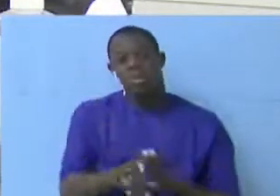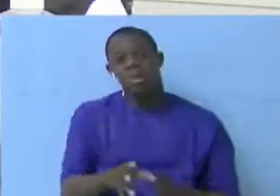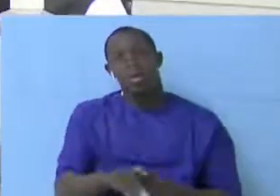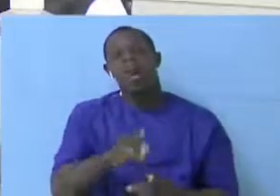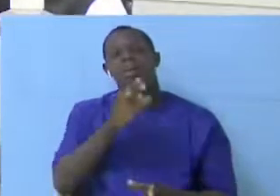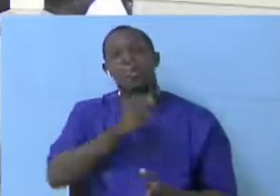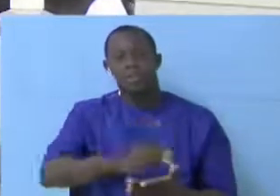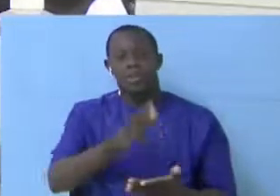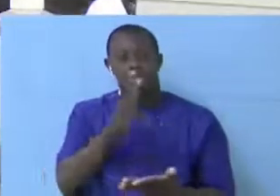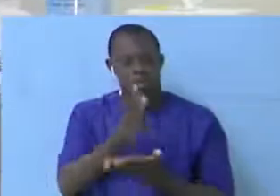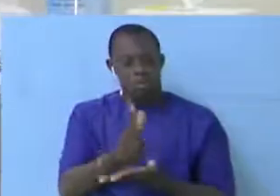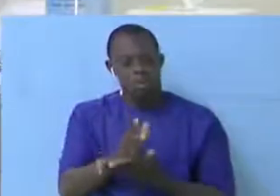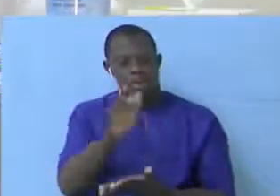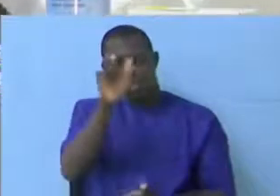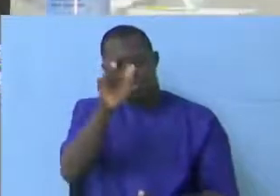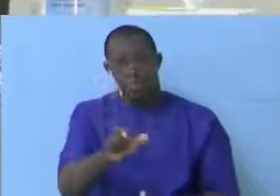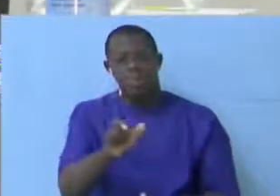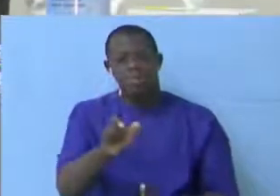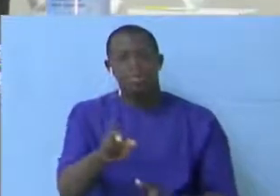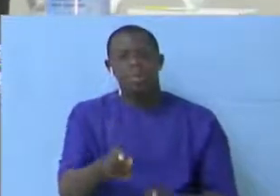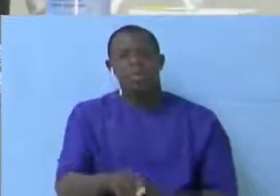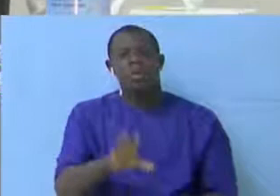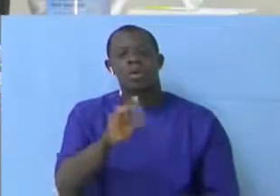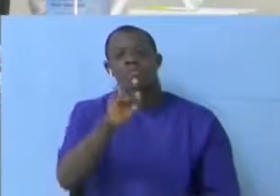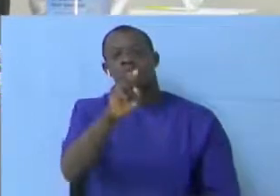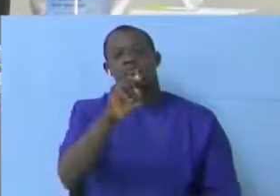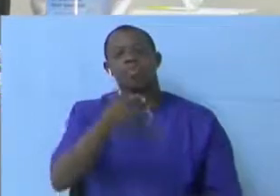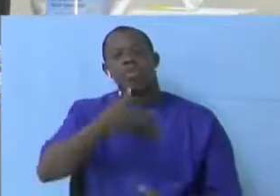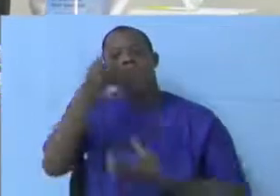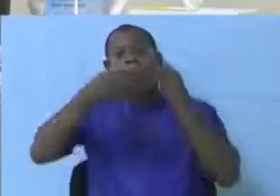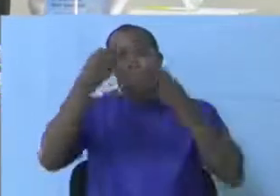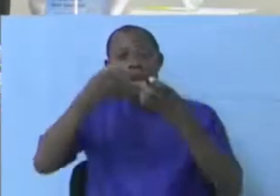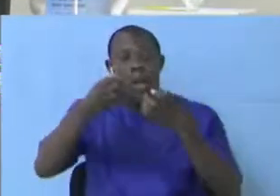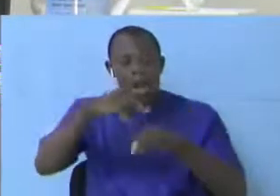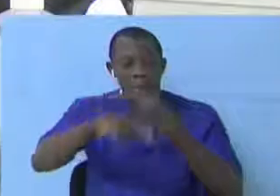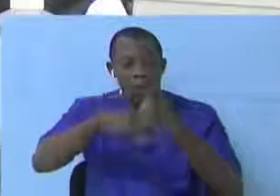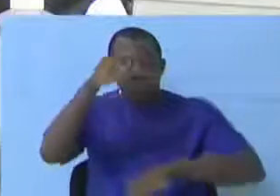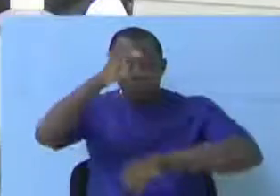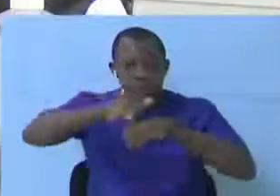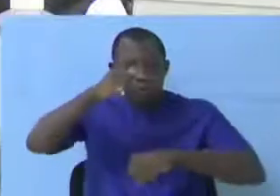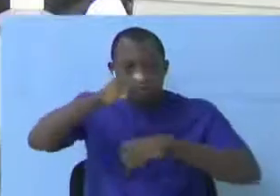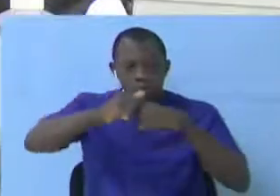Mr. Witness, did you protest the tortures?